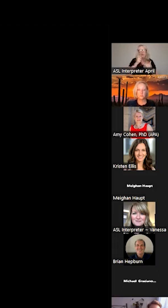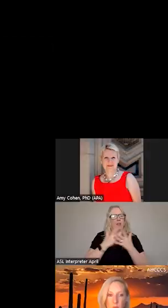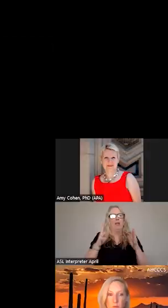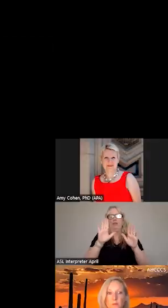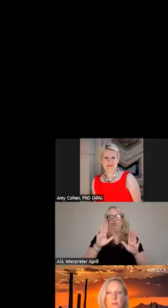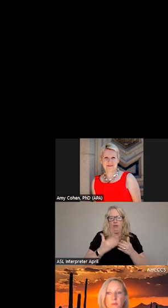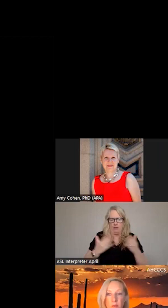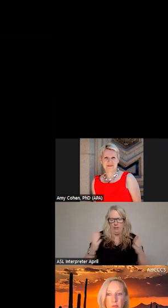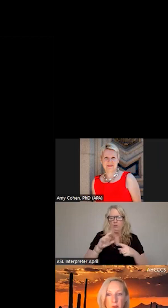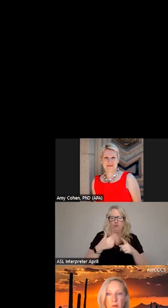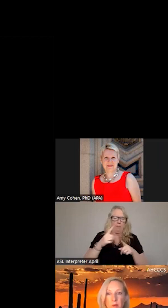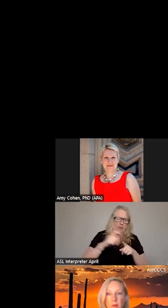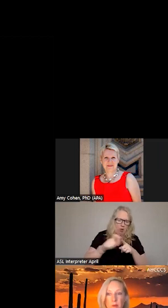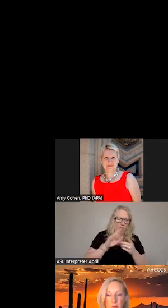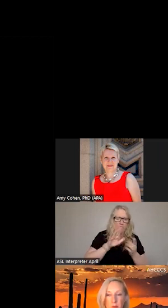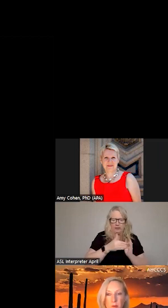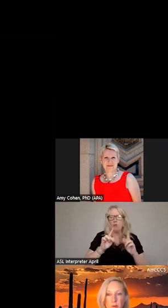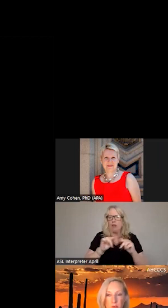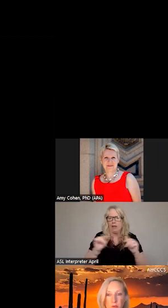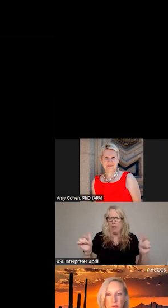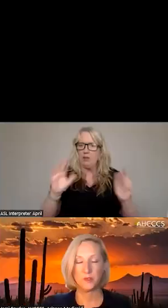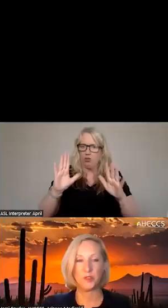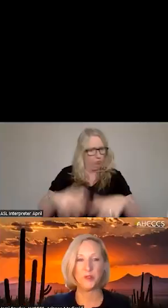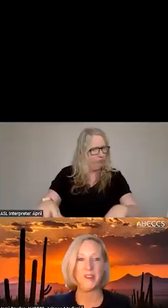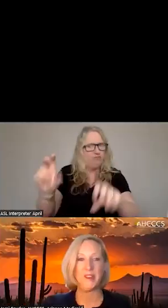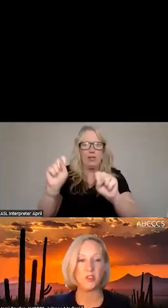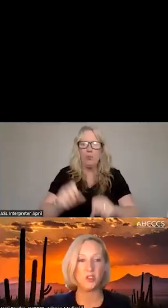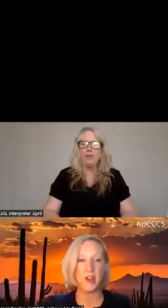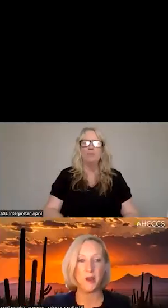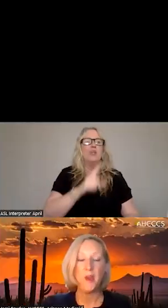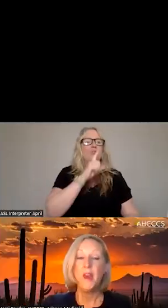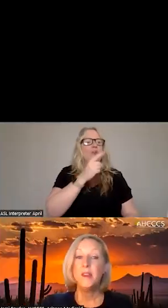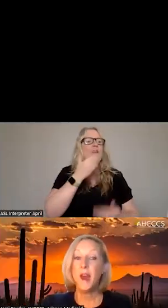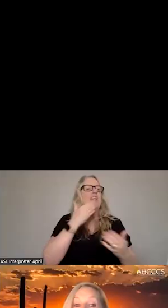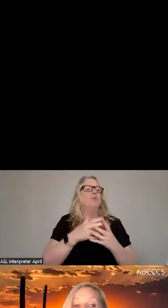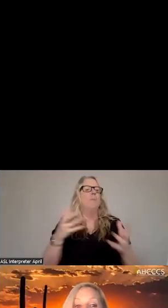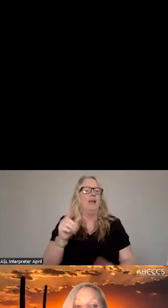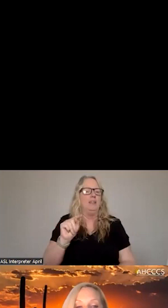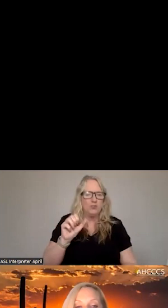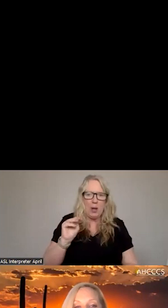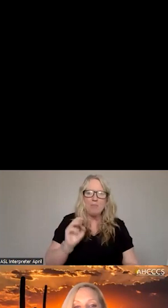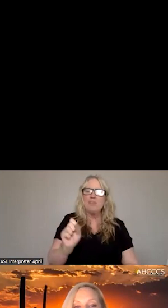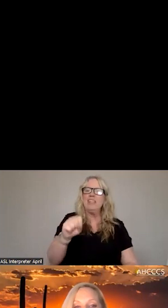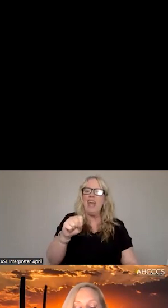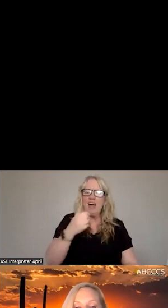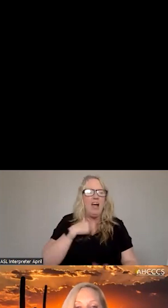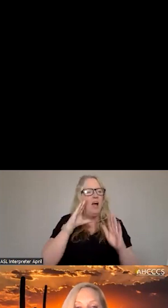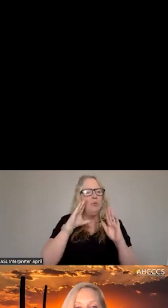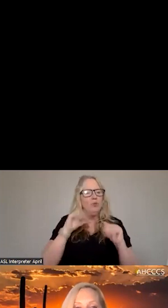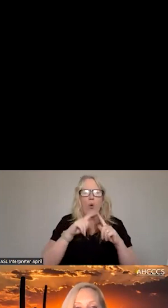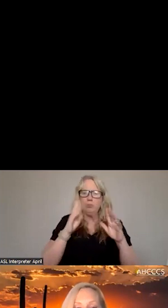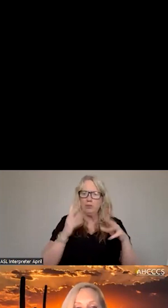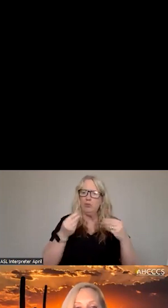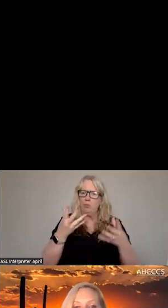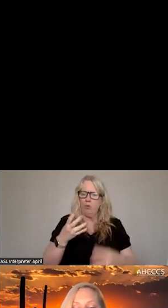on from the call center and everything else like that. So take it away. Sure. Thanks so much, Tom. Yeah, I was hoping to provide a bit of an